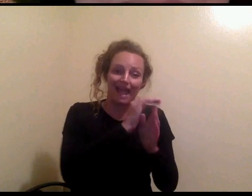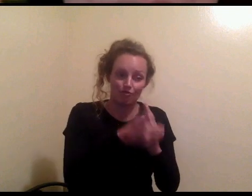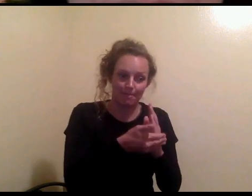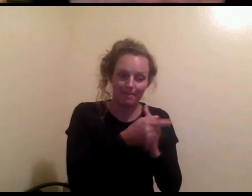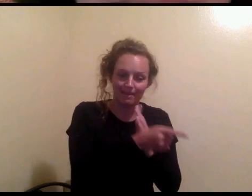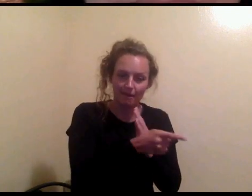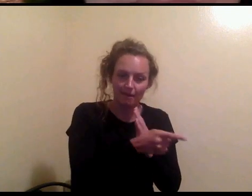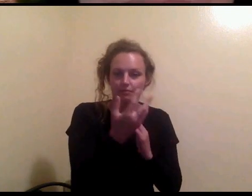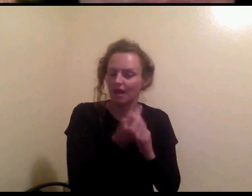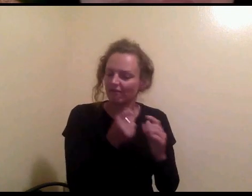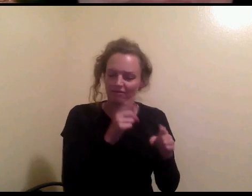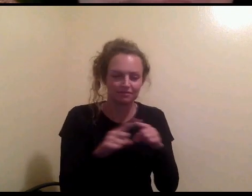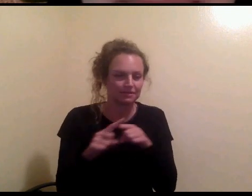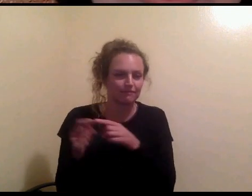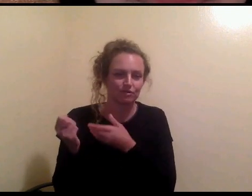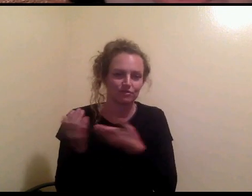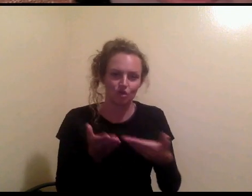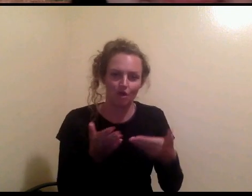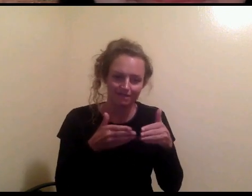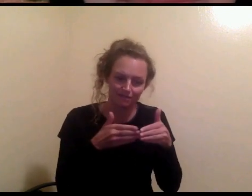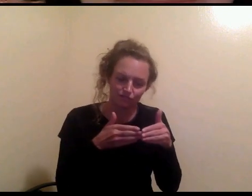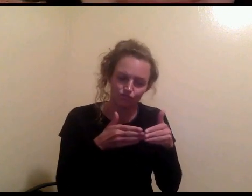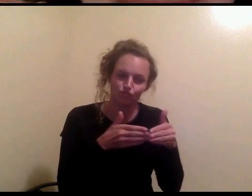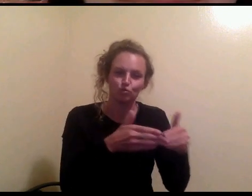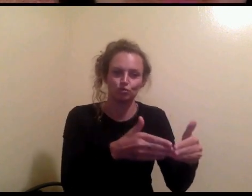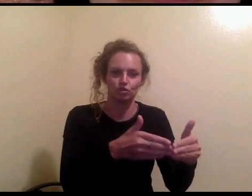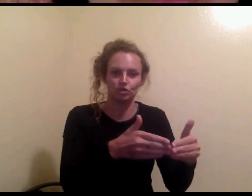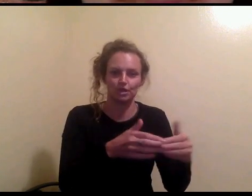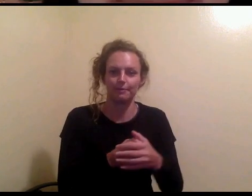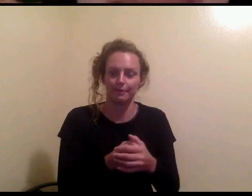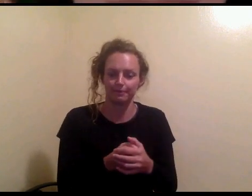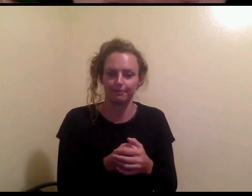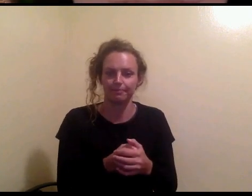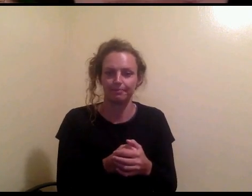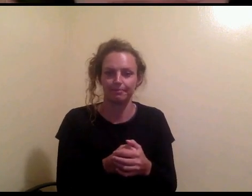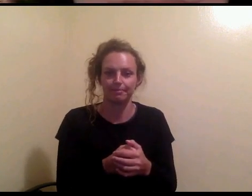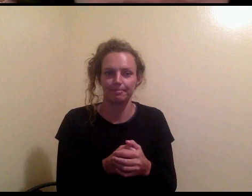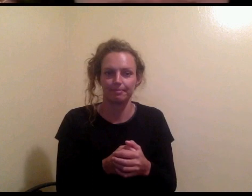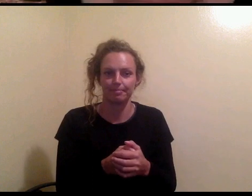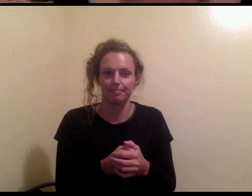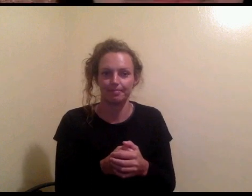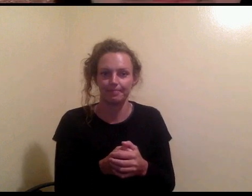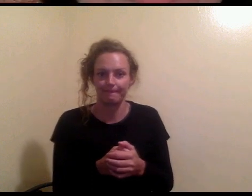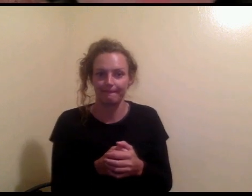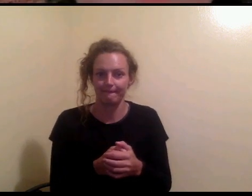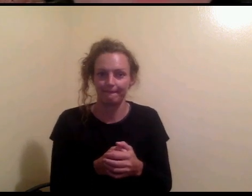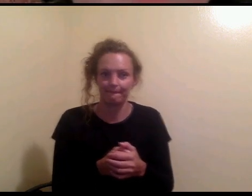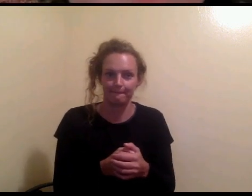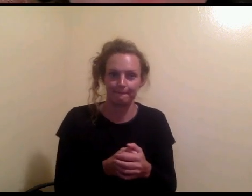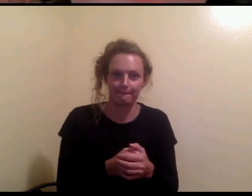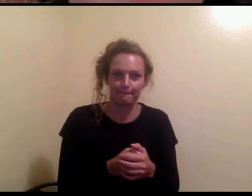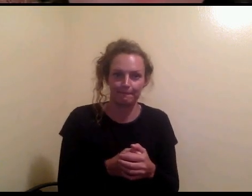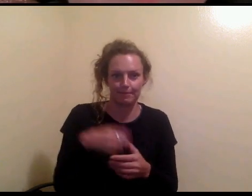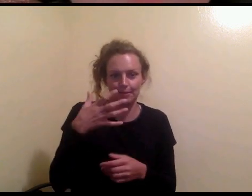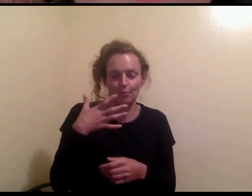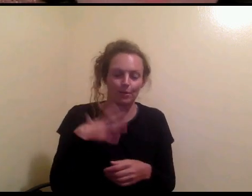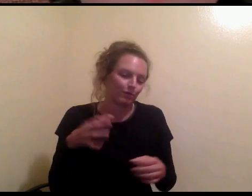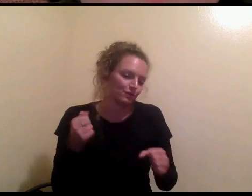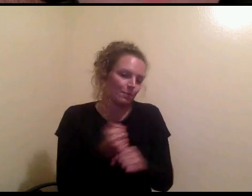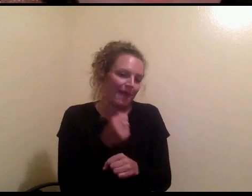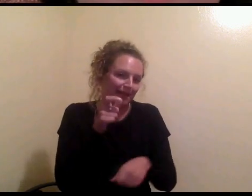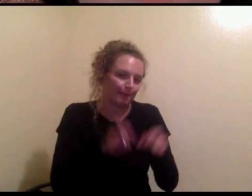people on the cruises. Can you just tell us a bit about that, but also particularly the why is interesting, I think, for us today. A little bit about how